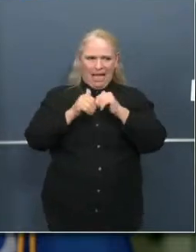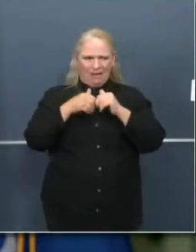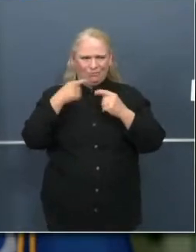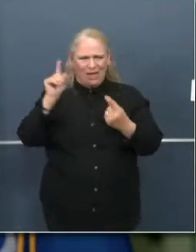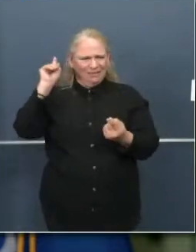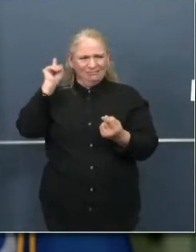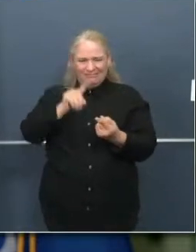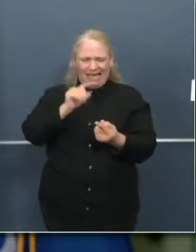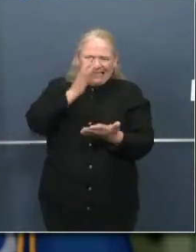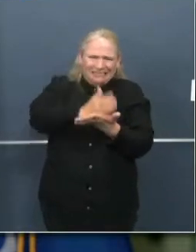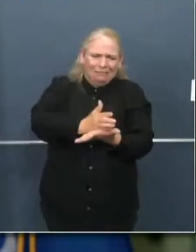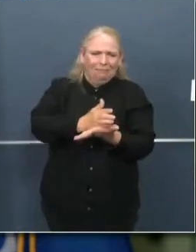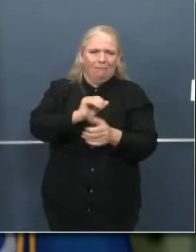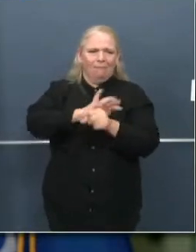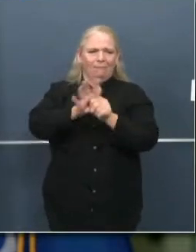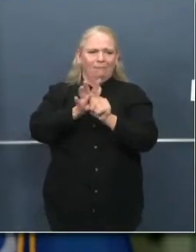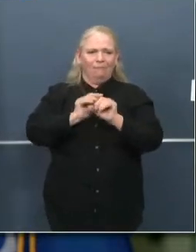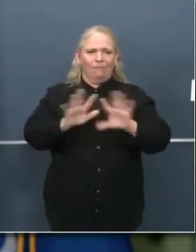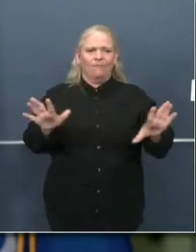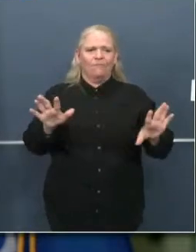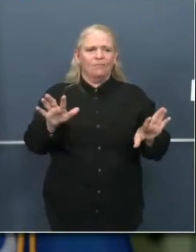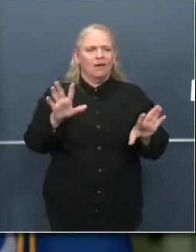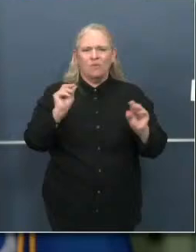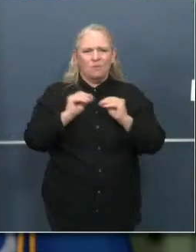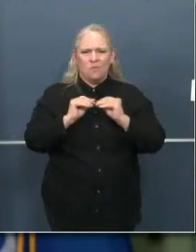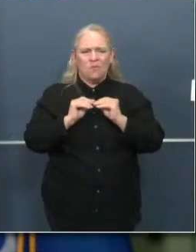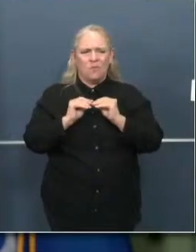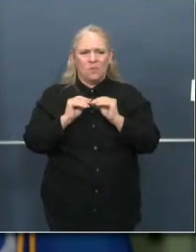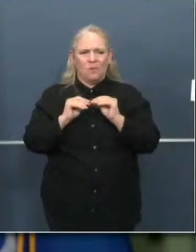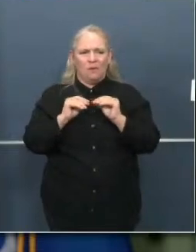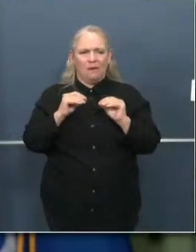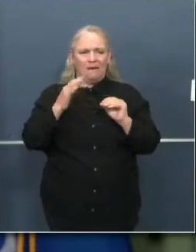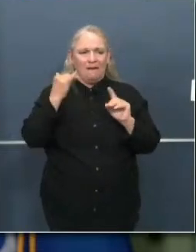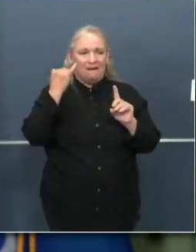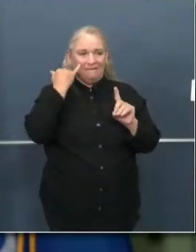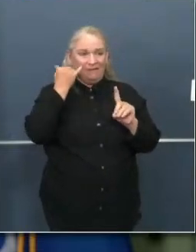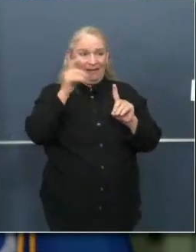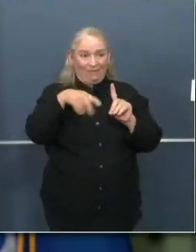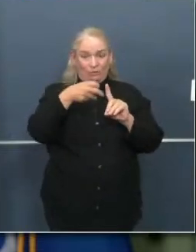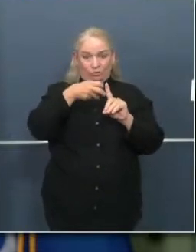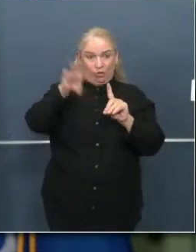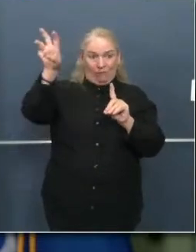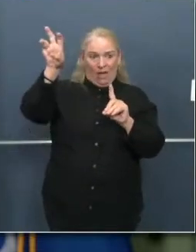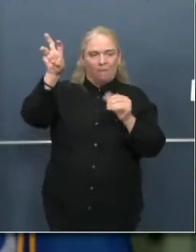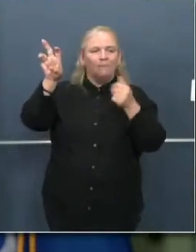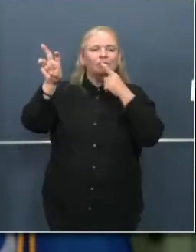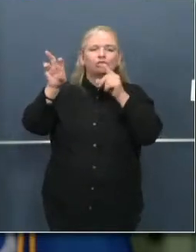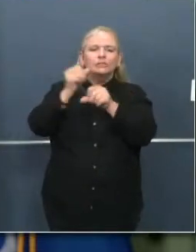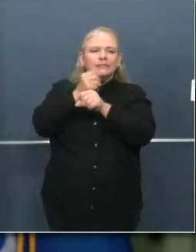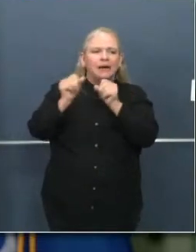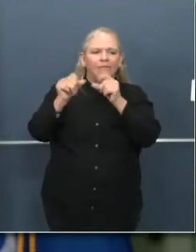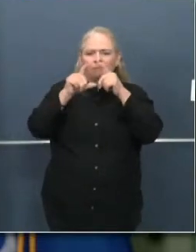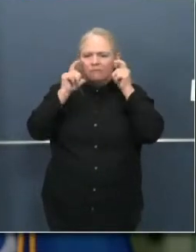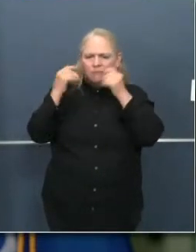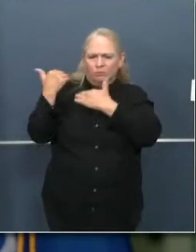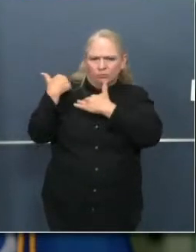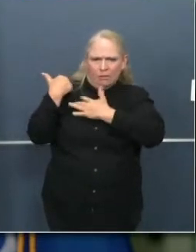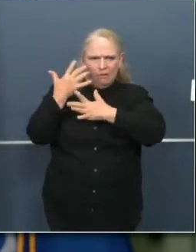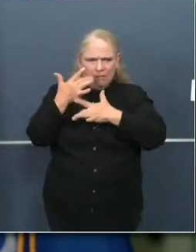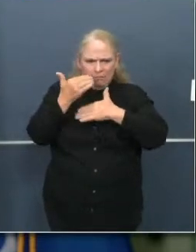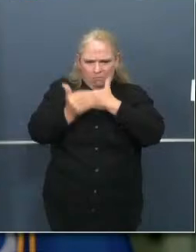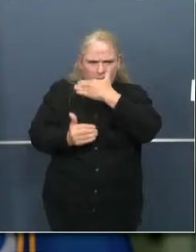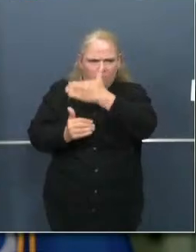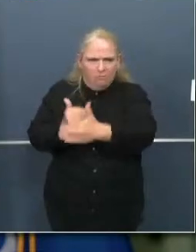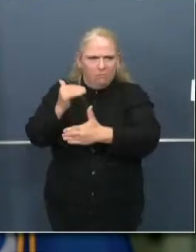with others in facilities in Kern, Wasco, looking at all their alternatives in Alameda County. I could